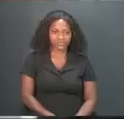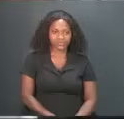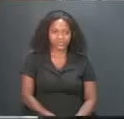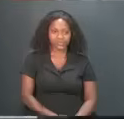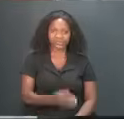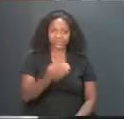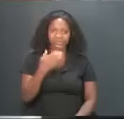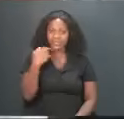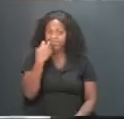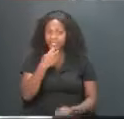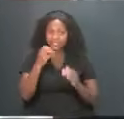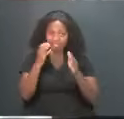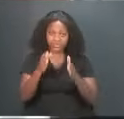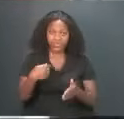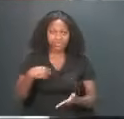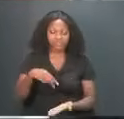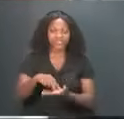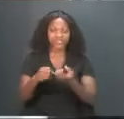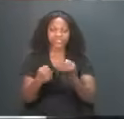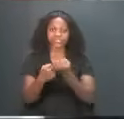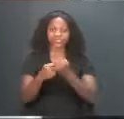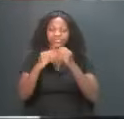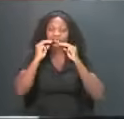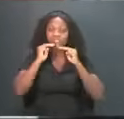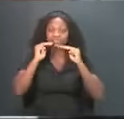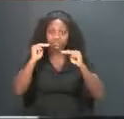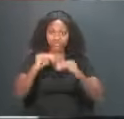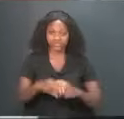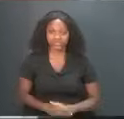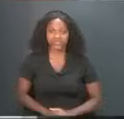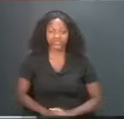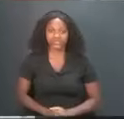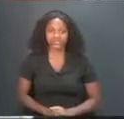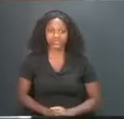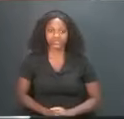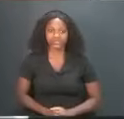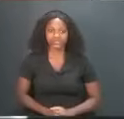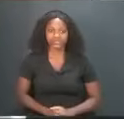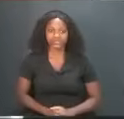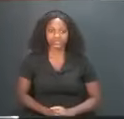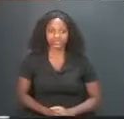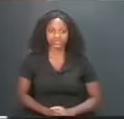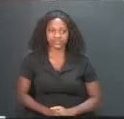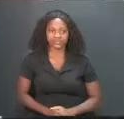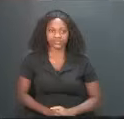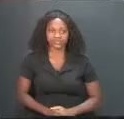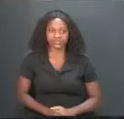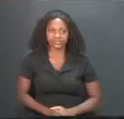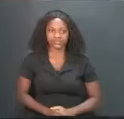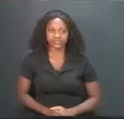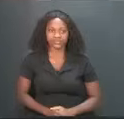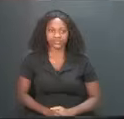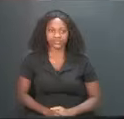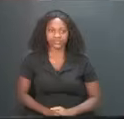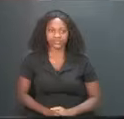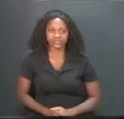Mr. Speaker. Mr. Speaker, I rise to second the motion, and he's moving. He has moved.